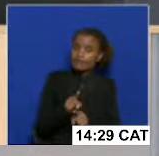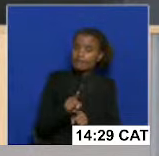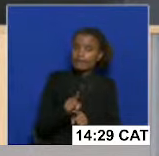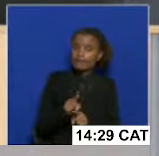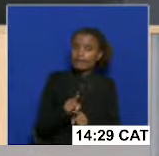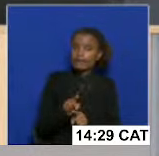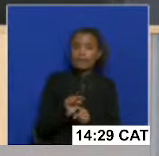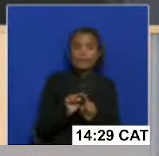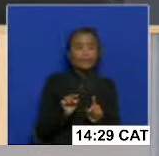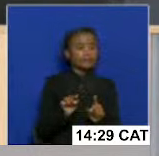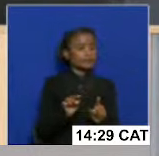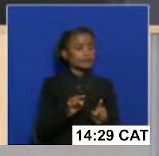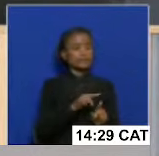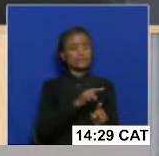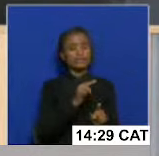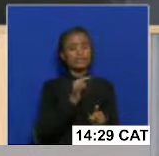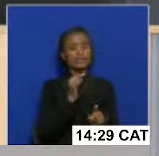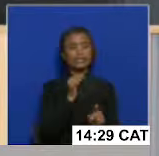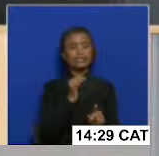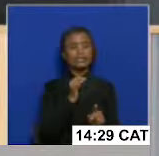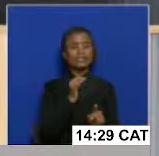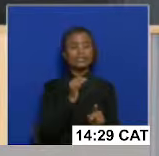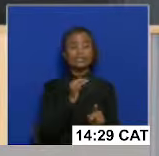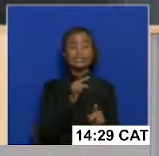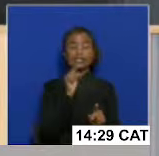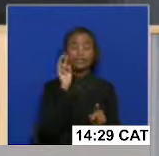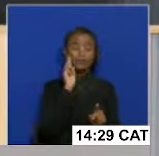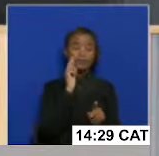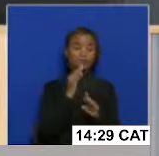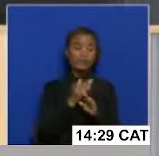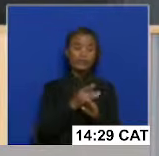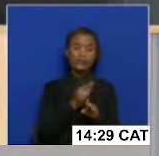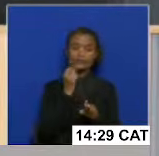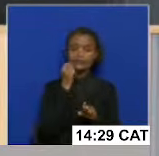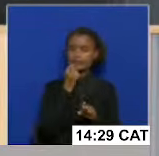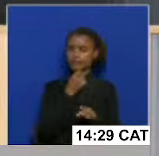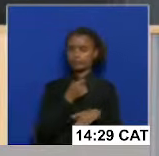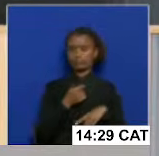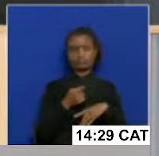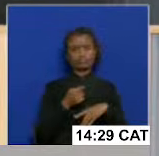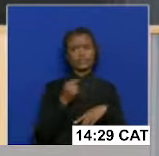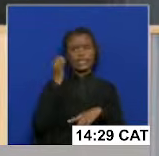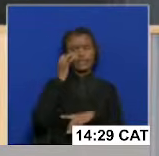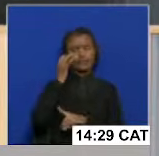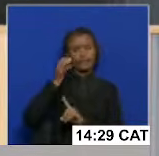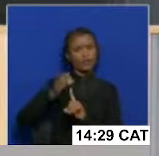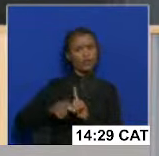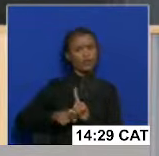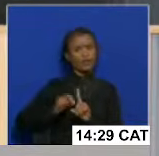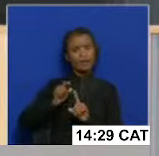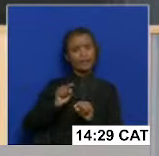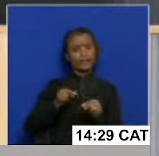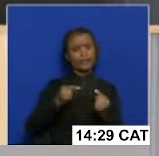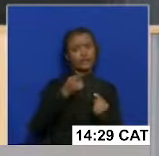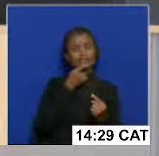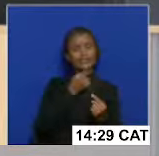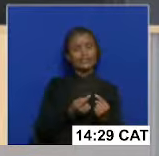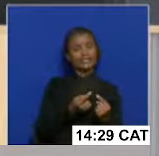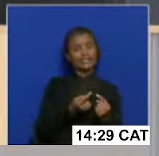an informer that had started all this, and you were pushing her to say